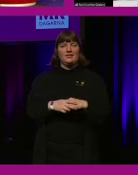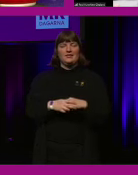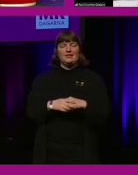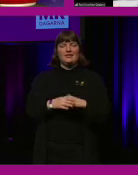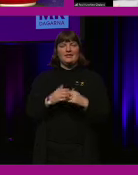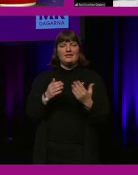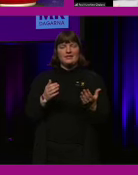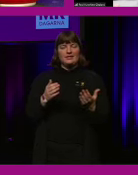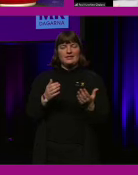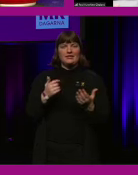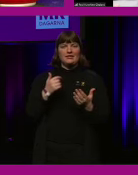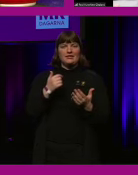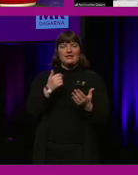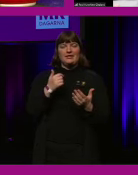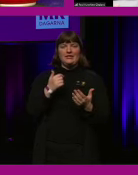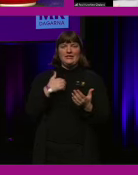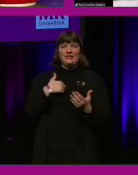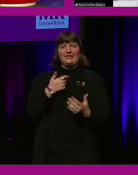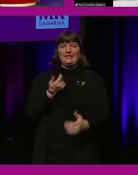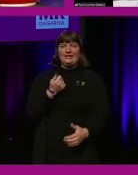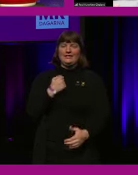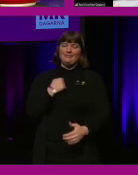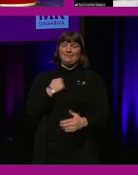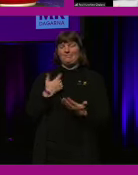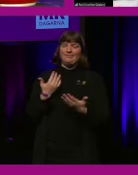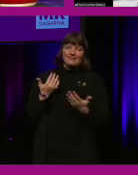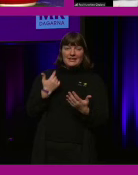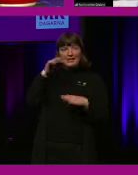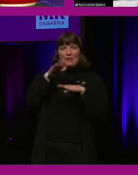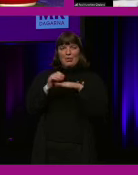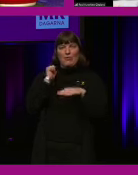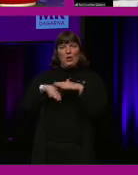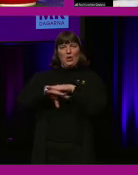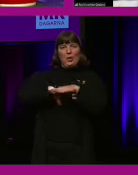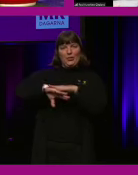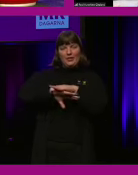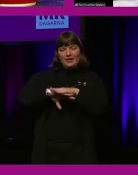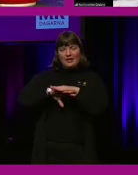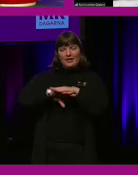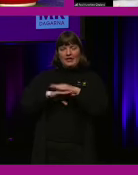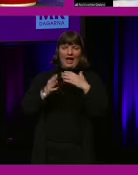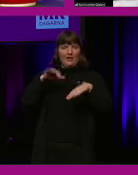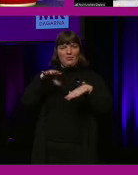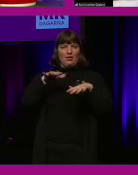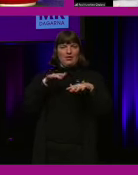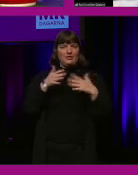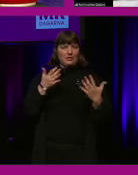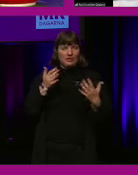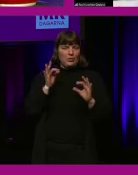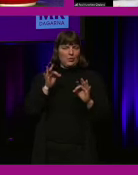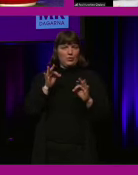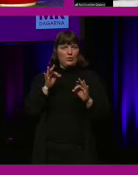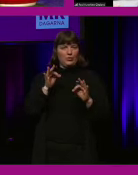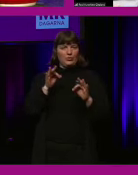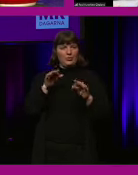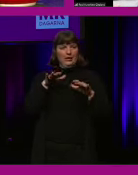but I'm a bit impatient, because I think the background to this discussion is the attack on the idea of the connection between